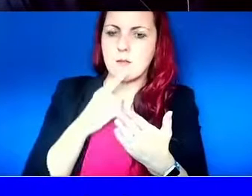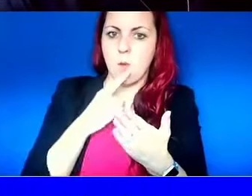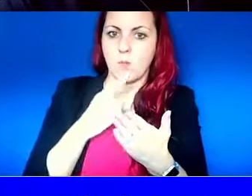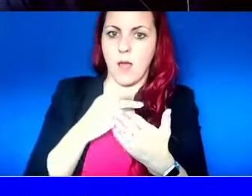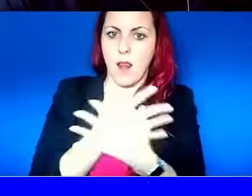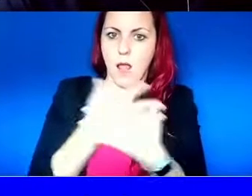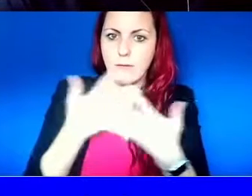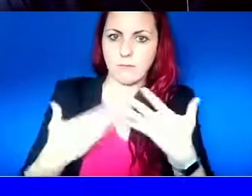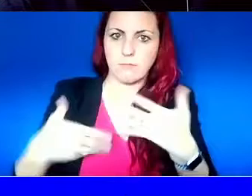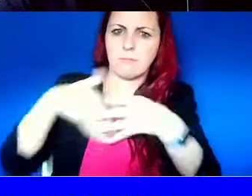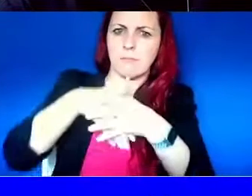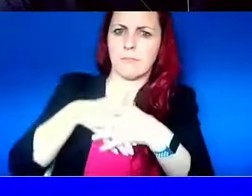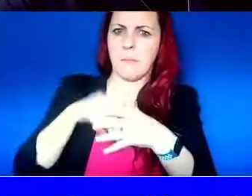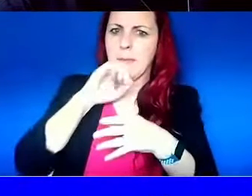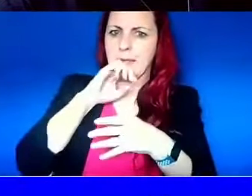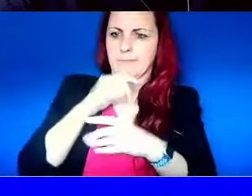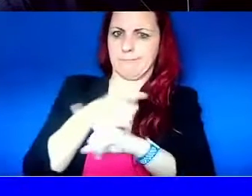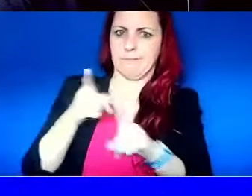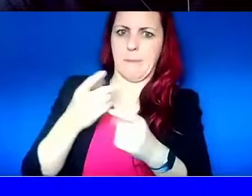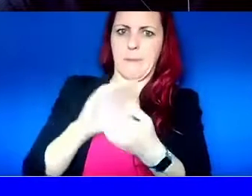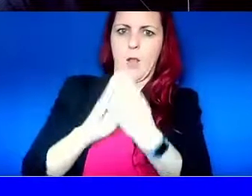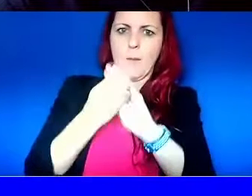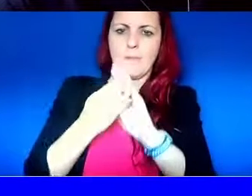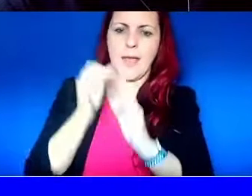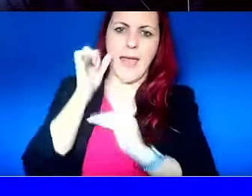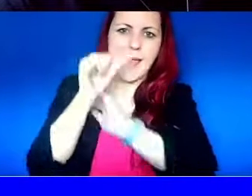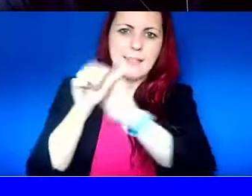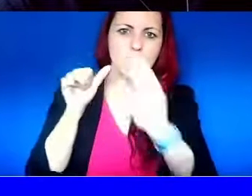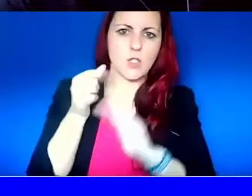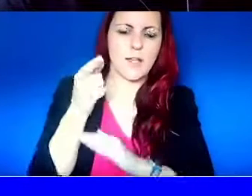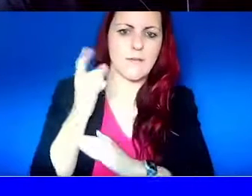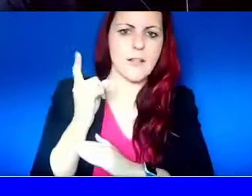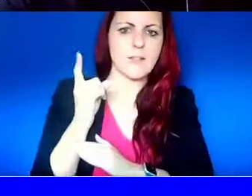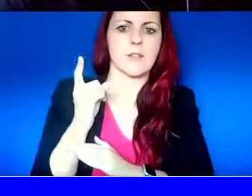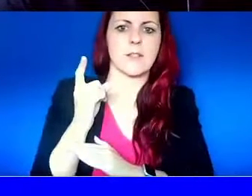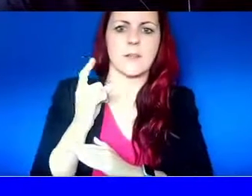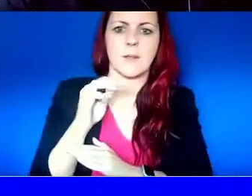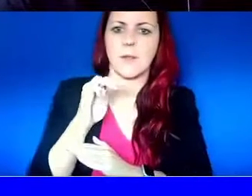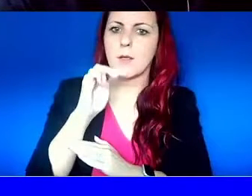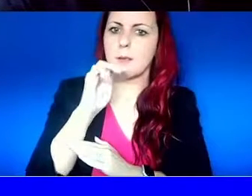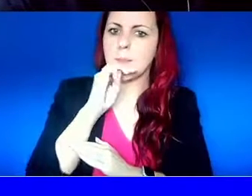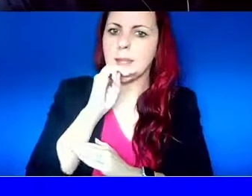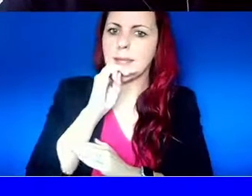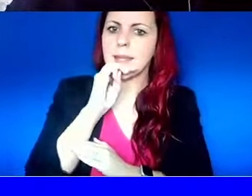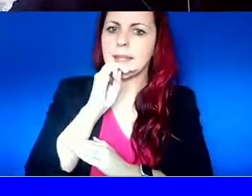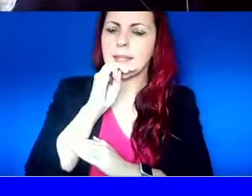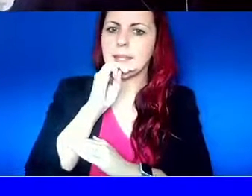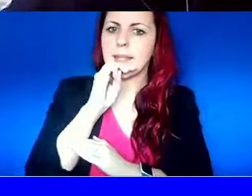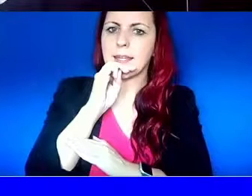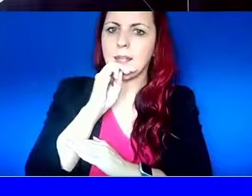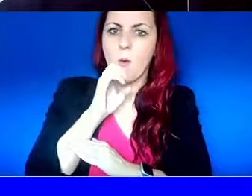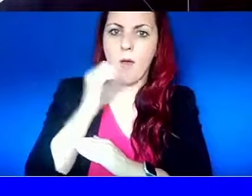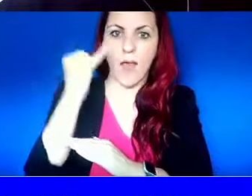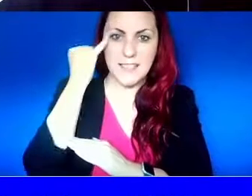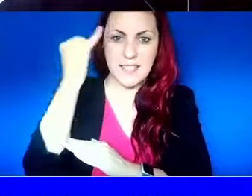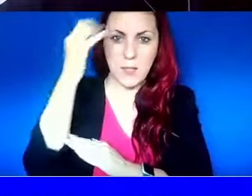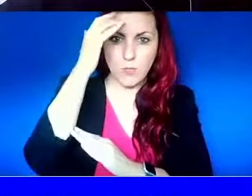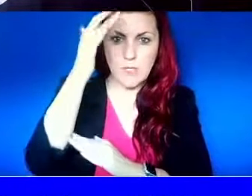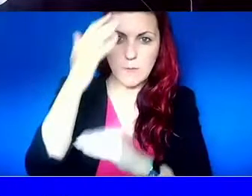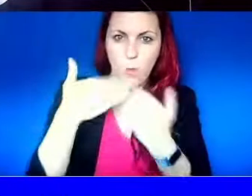as expert advisors on the basis of our underlying principle, nothing about us without us.